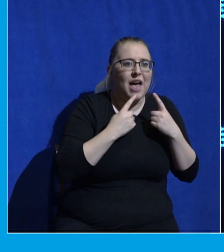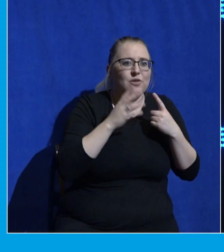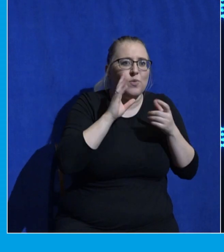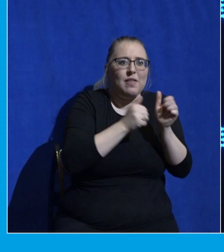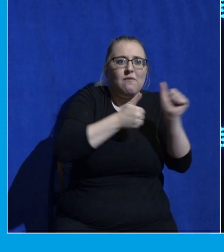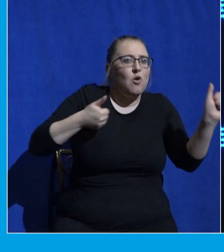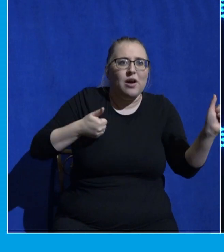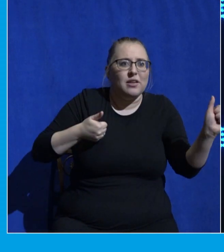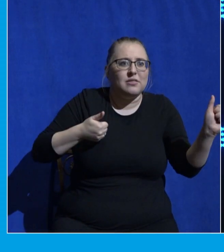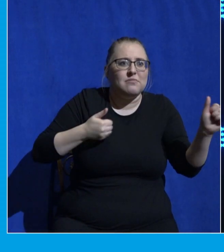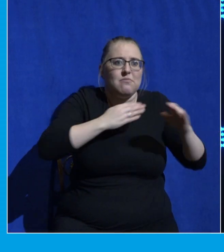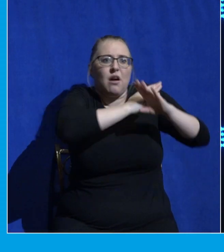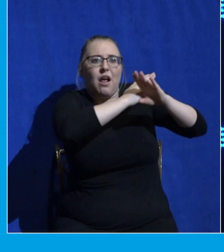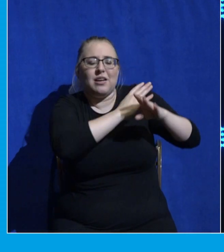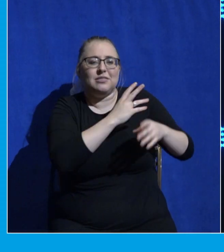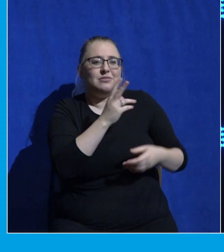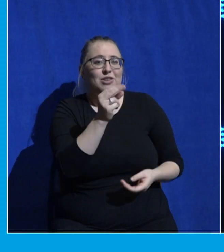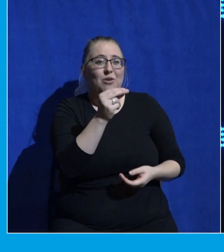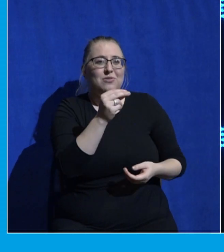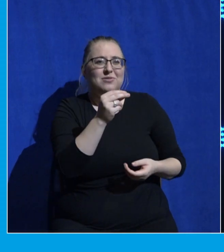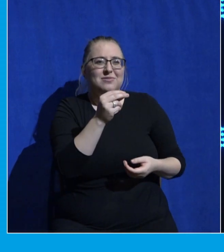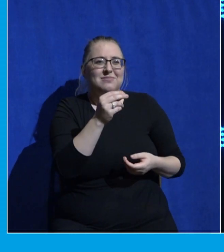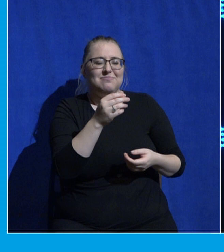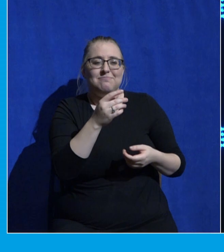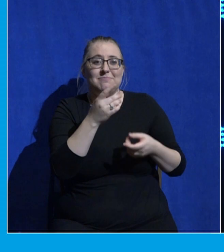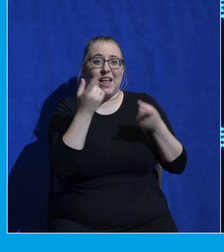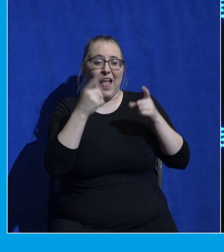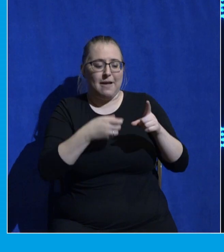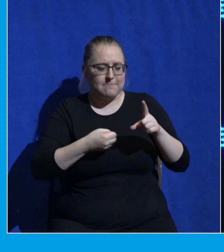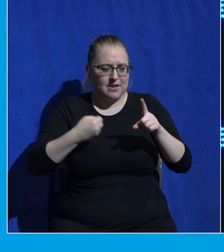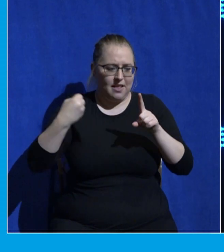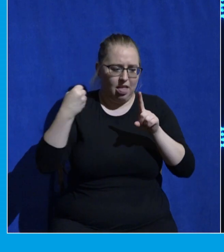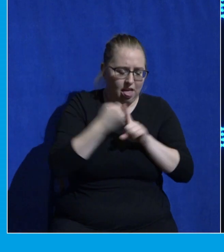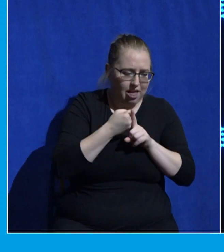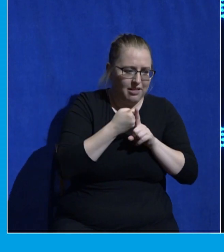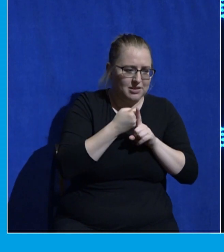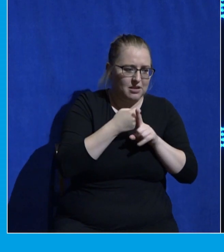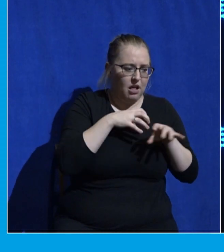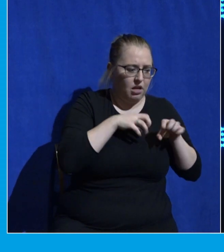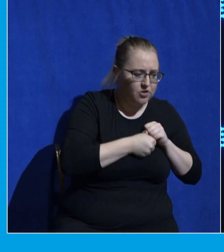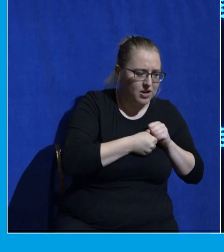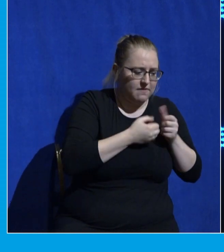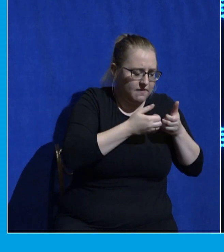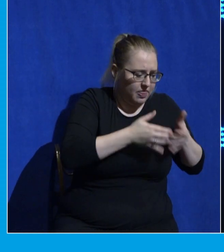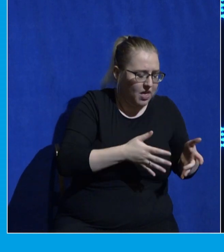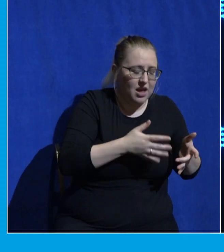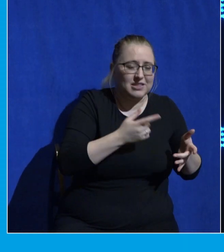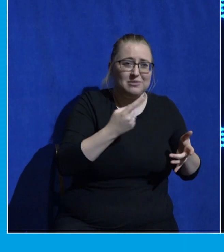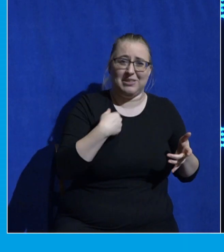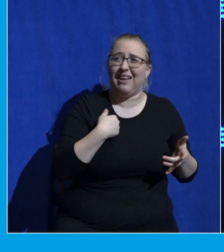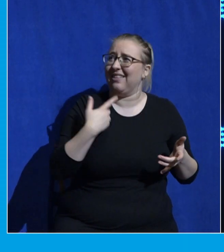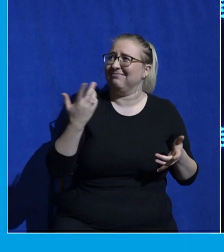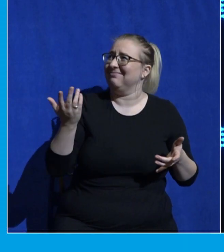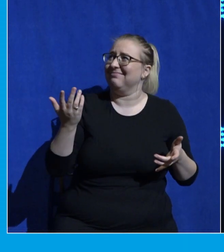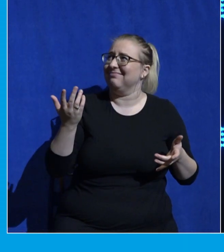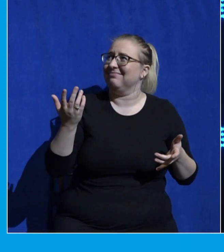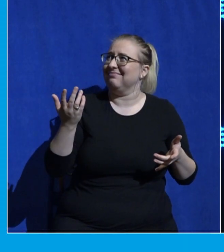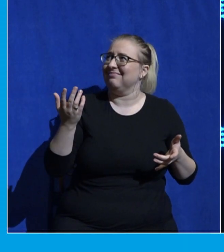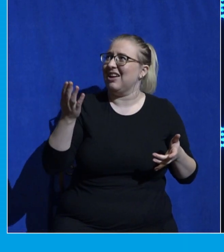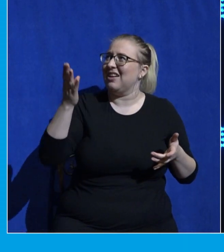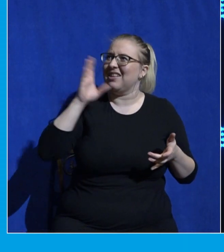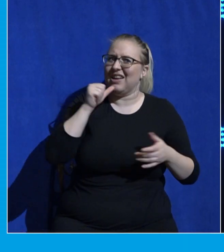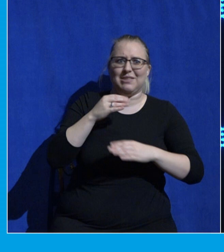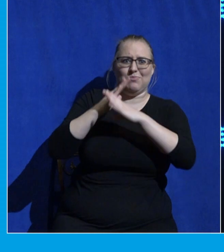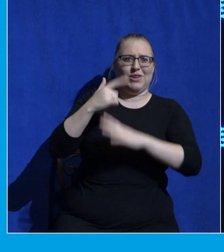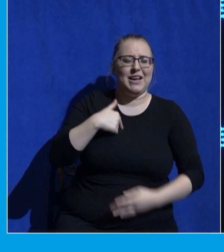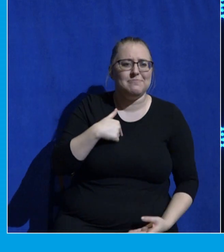on, when those things enter our lives, we think that God let us down. I know I thought that. I